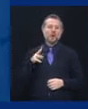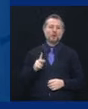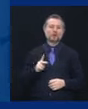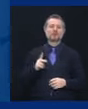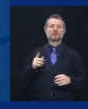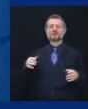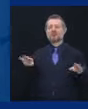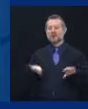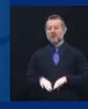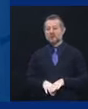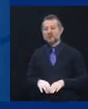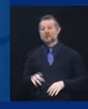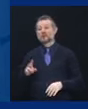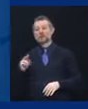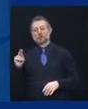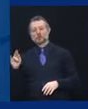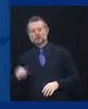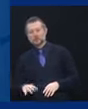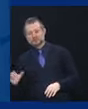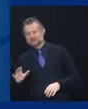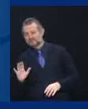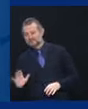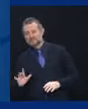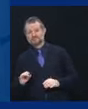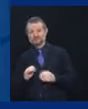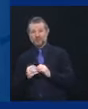then New York City. So